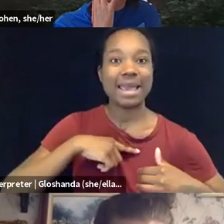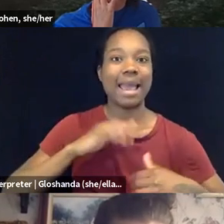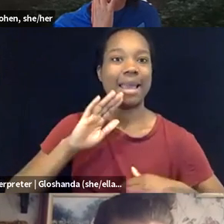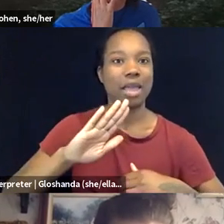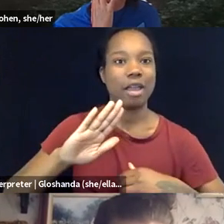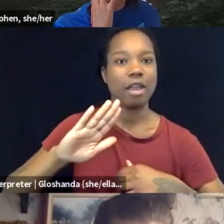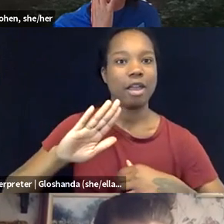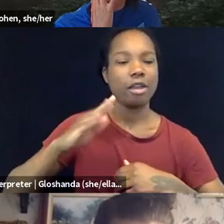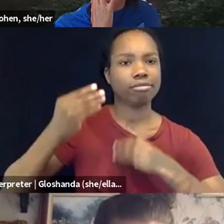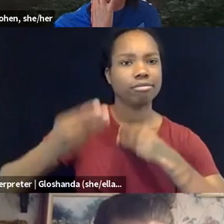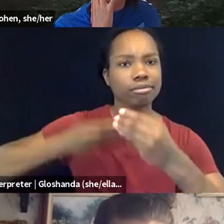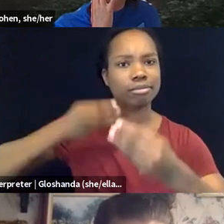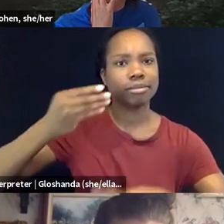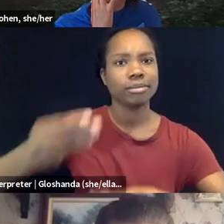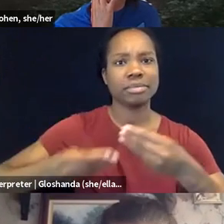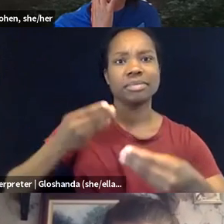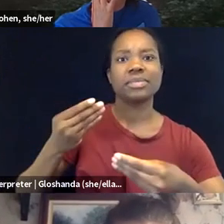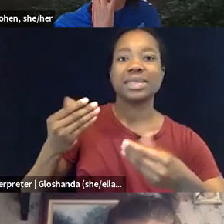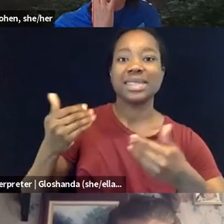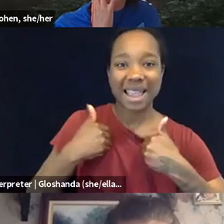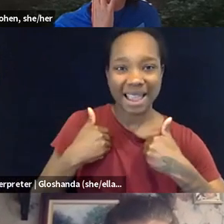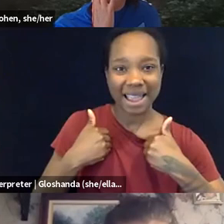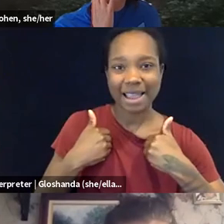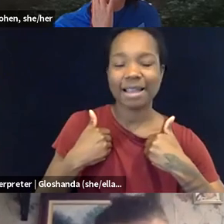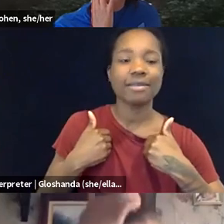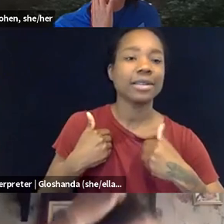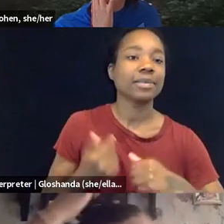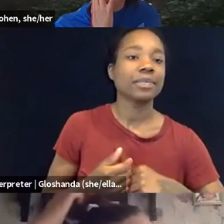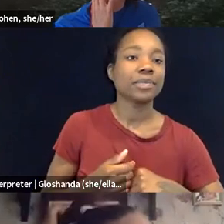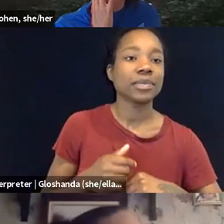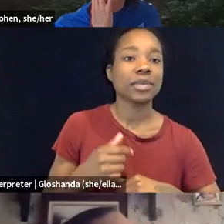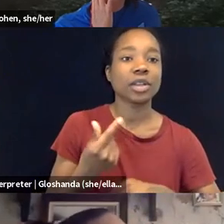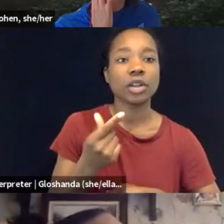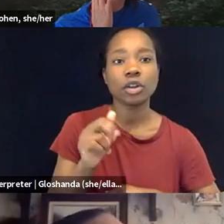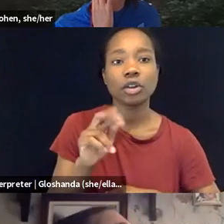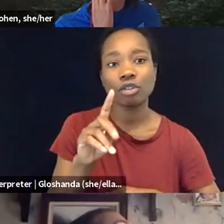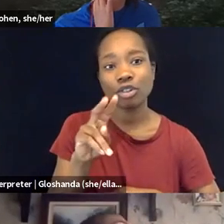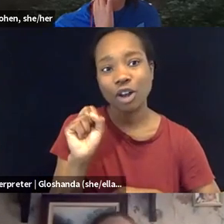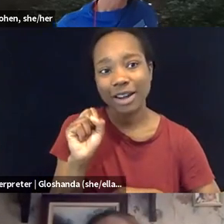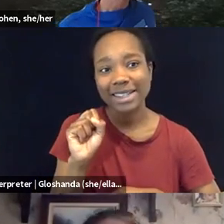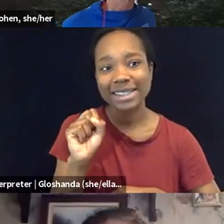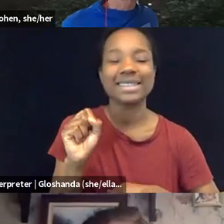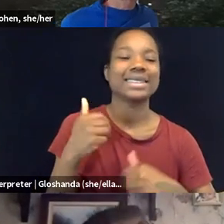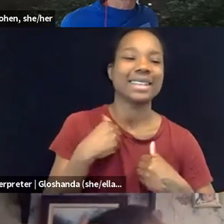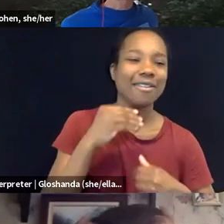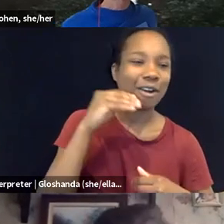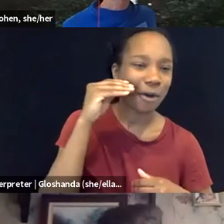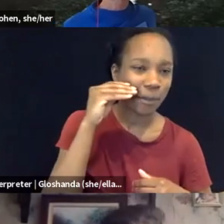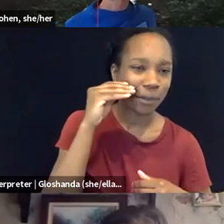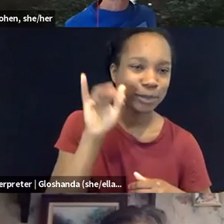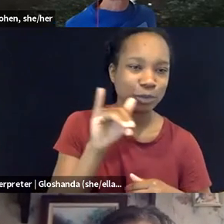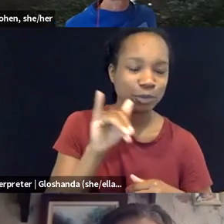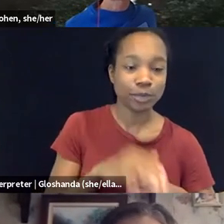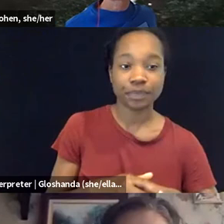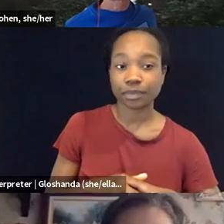even gardens, if people want to establish those, all have a home. Yeah, and also that being real too,